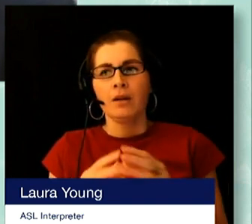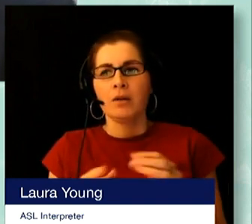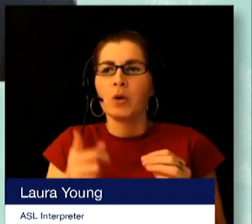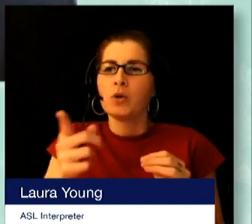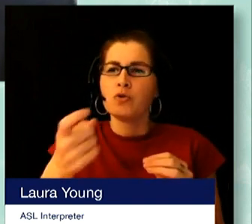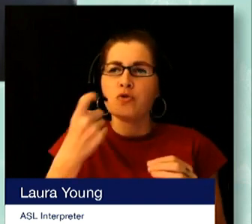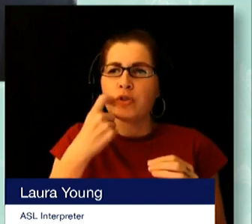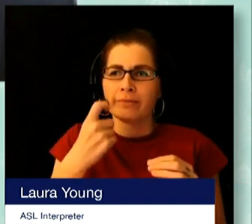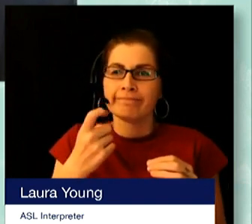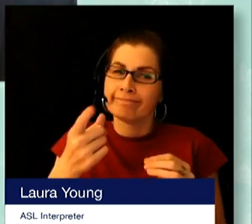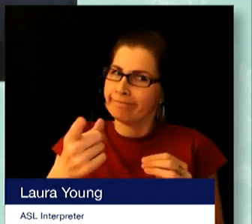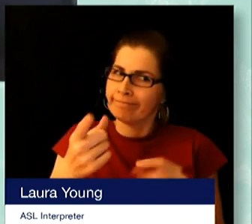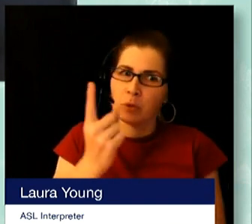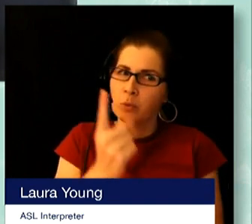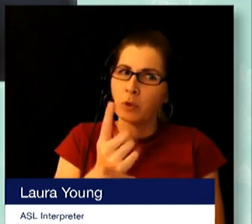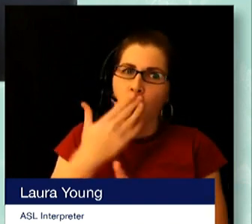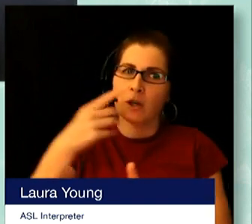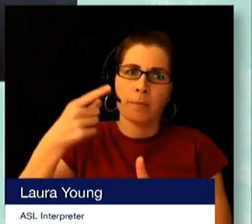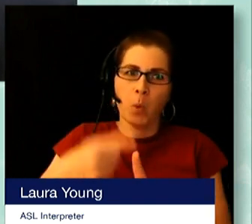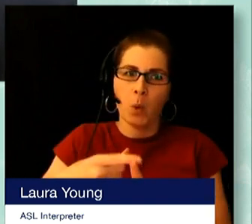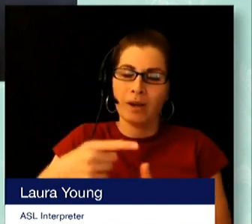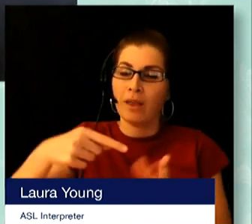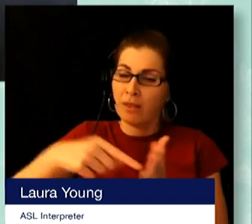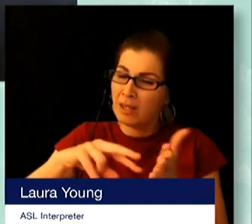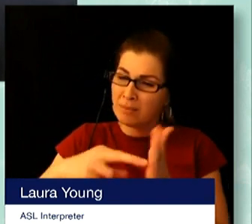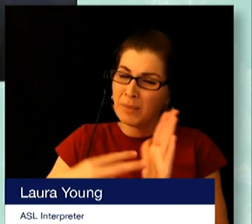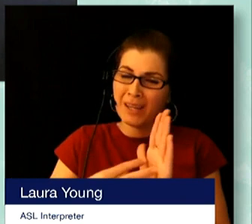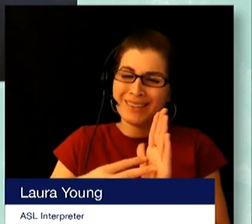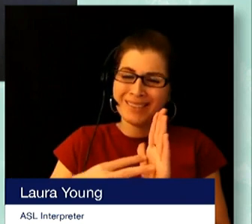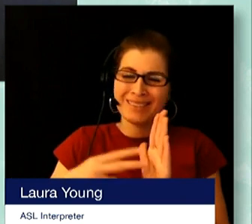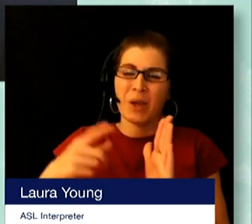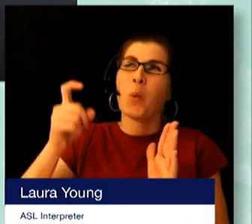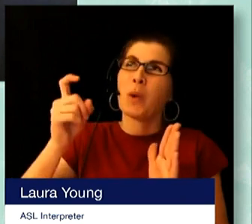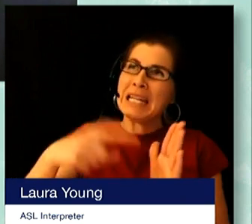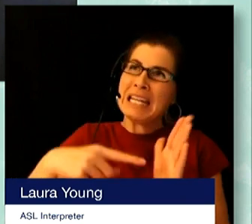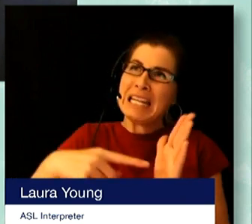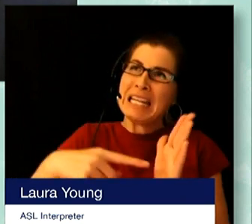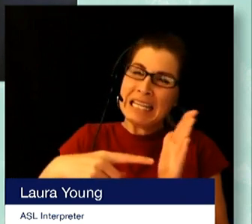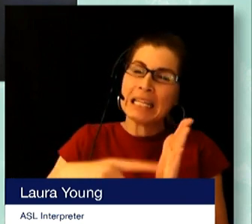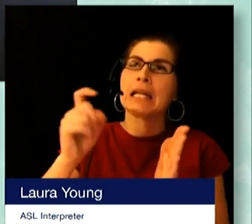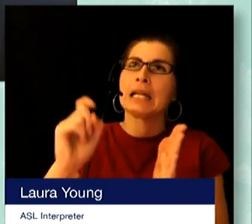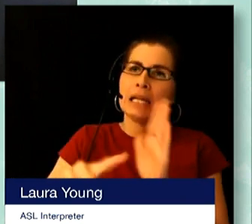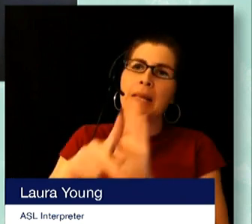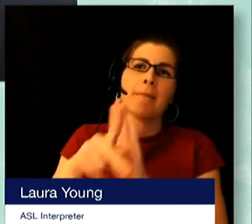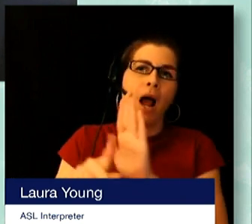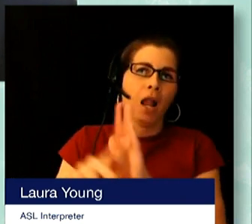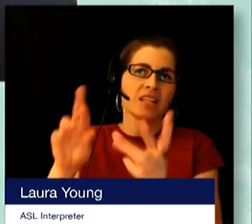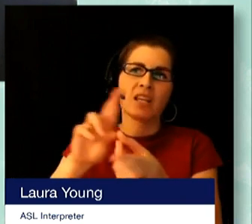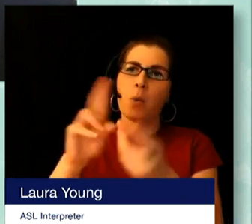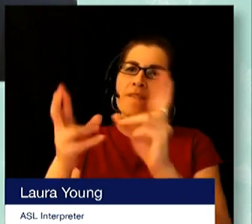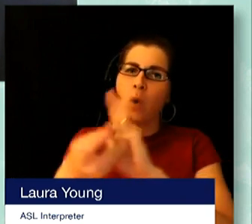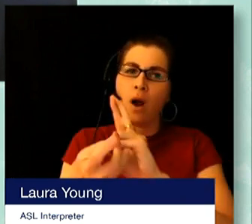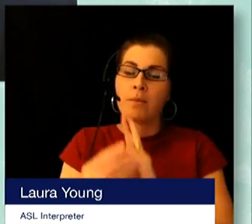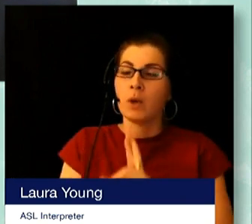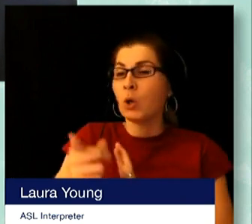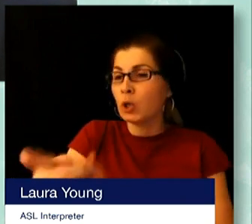reaffirms the need for actual longstanding policy reform, policy change. And you're someone who is a leader in the movement for